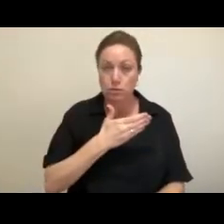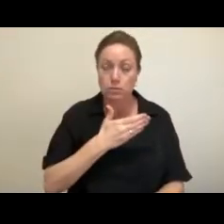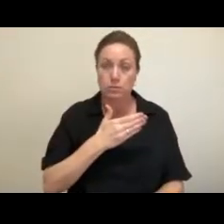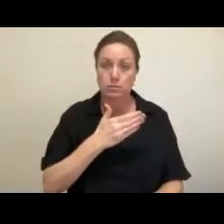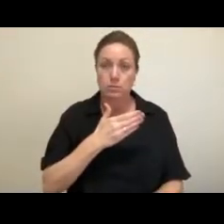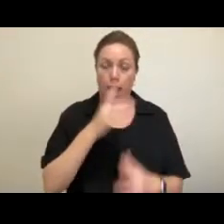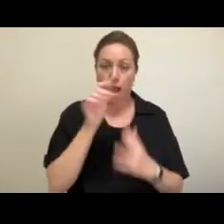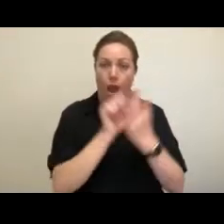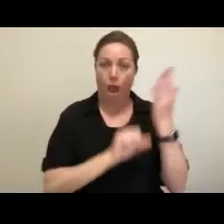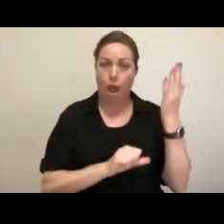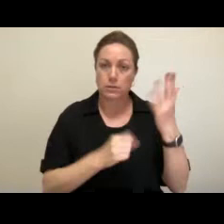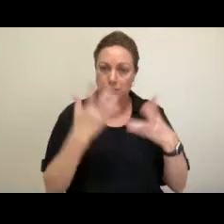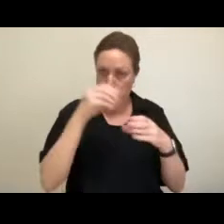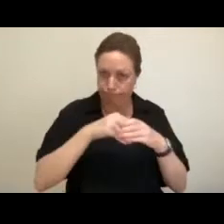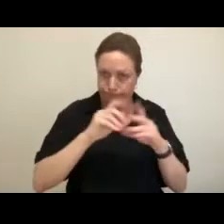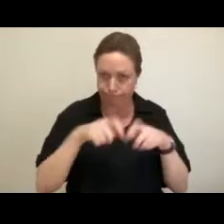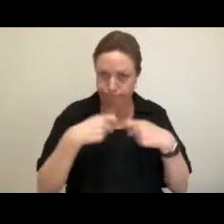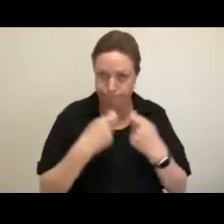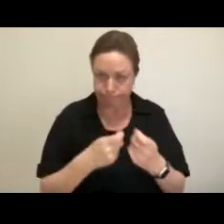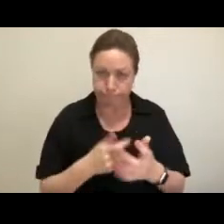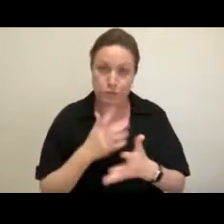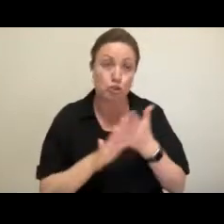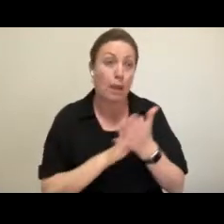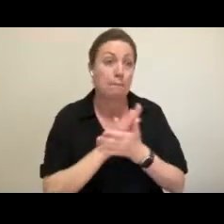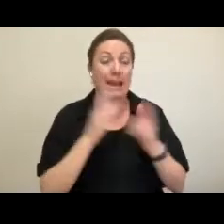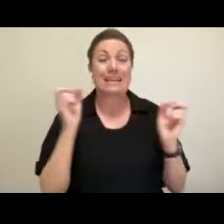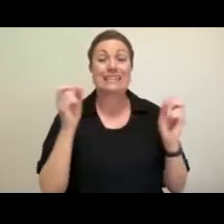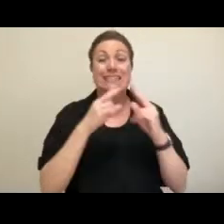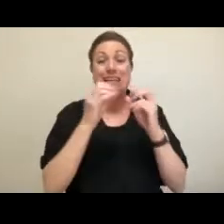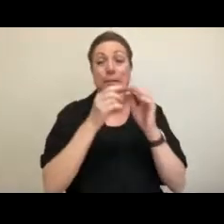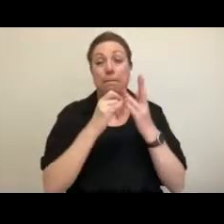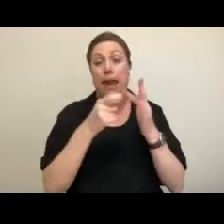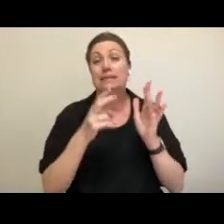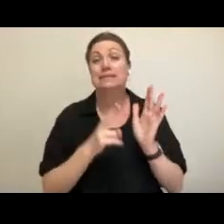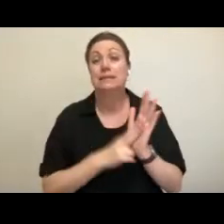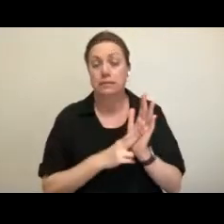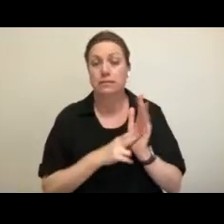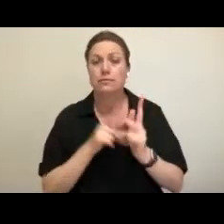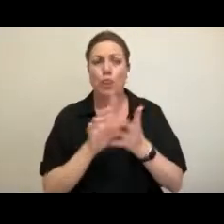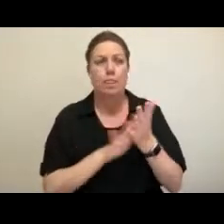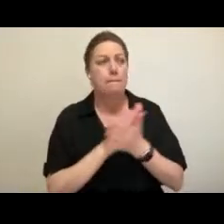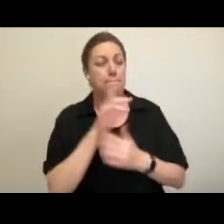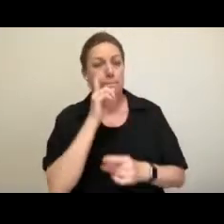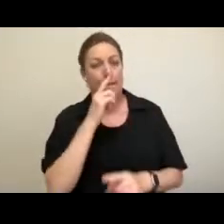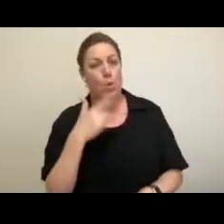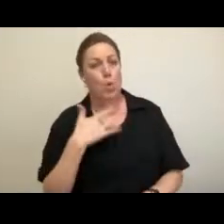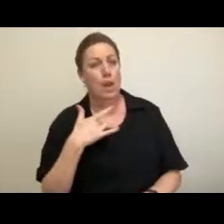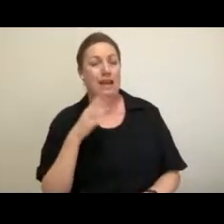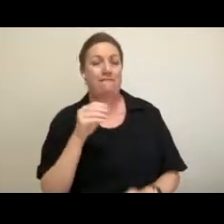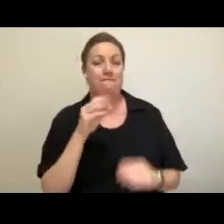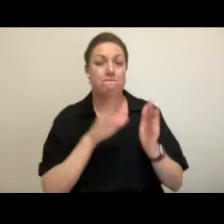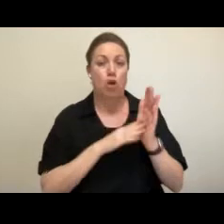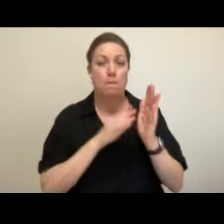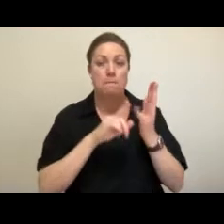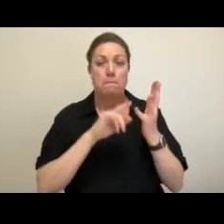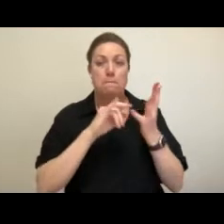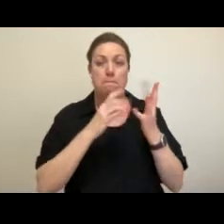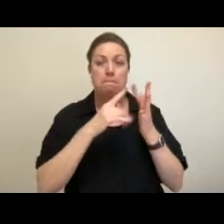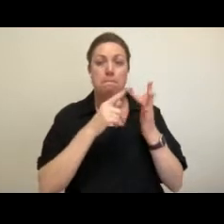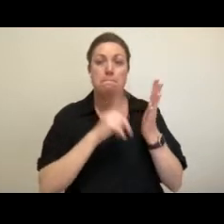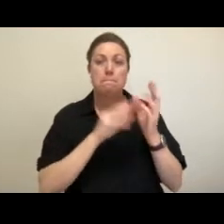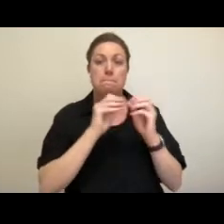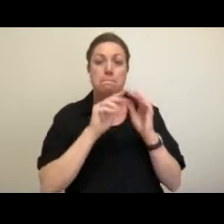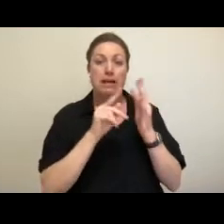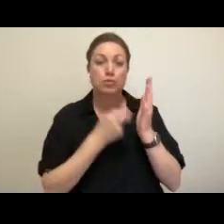Sydney Basin is a geographic area, so it defines people living from Muswellbrook in the north, Lithgow in the west,